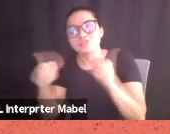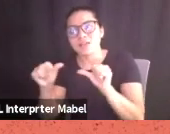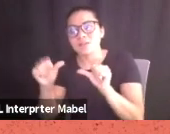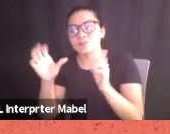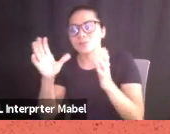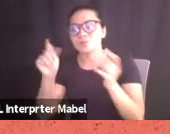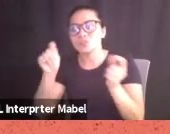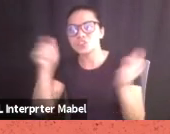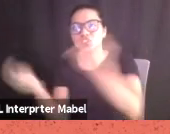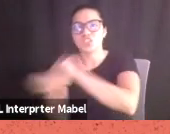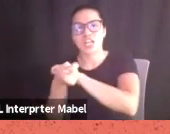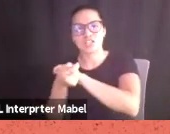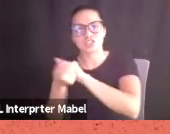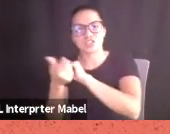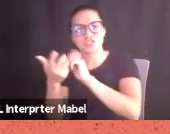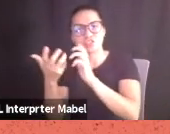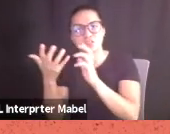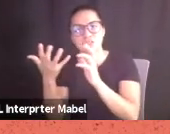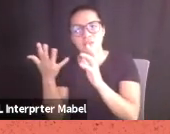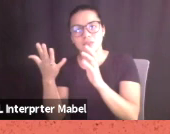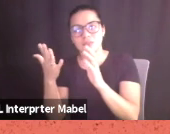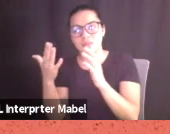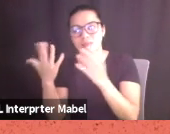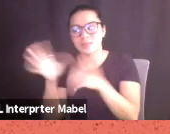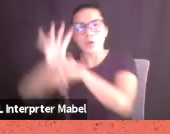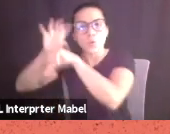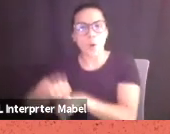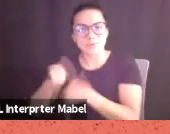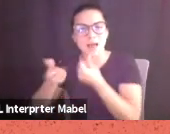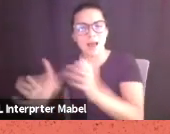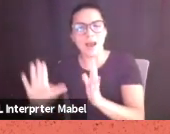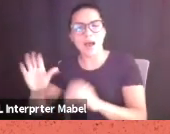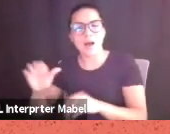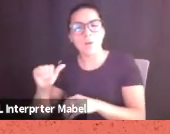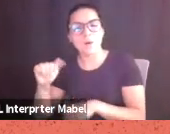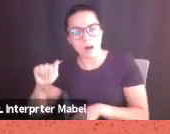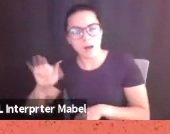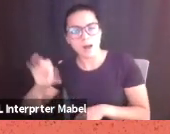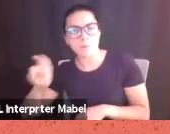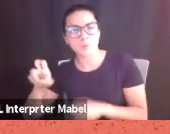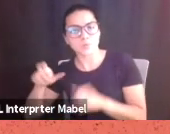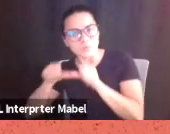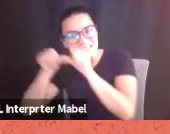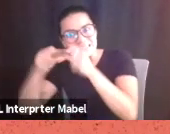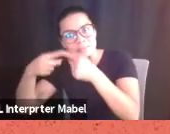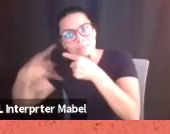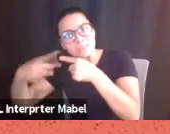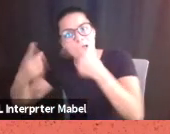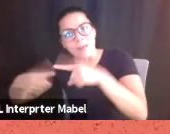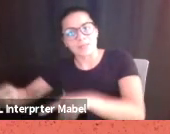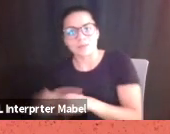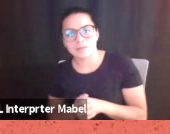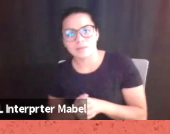allowing so much of this abuse to be happening. So how do we, as a movement and as those on the